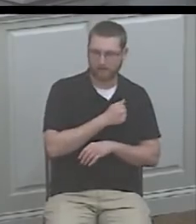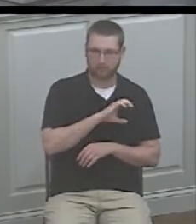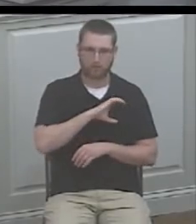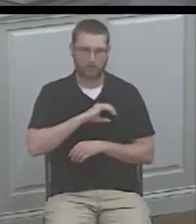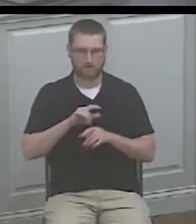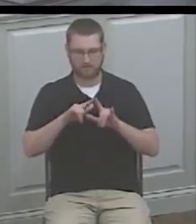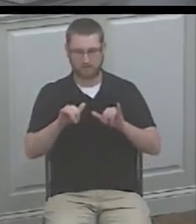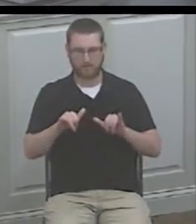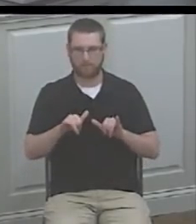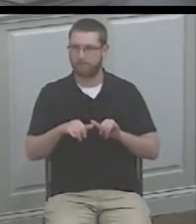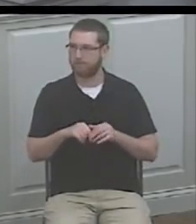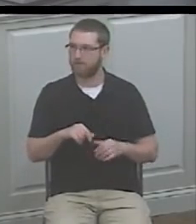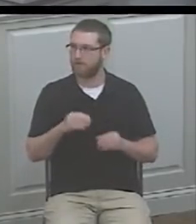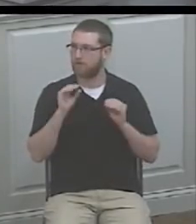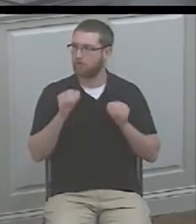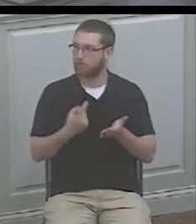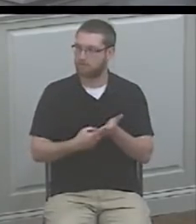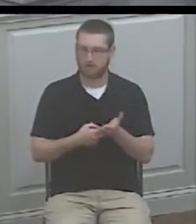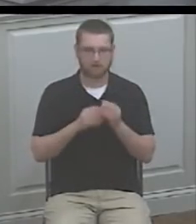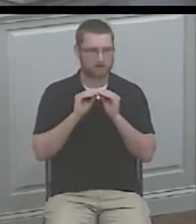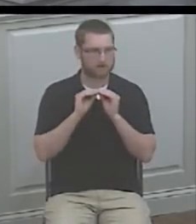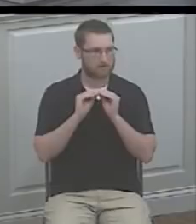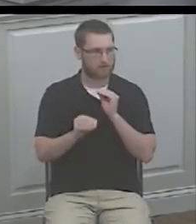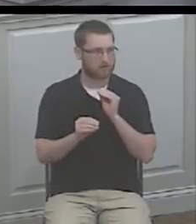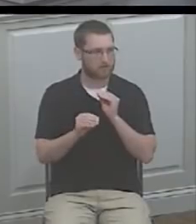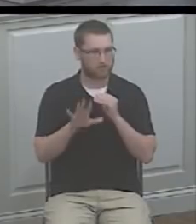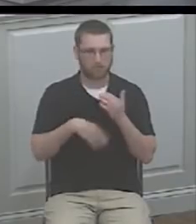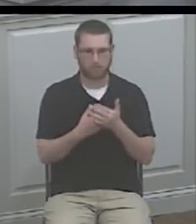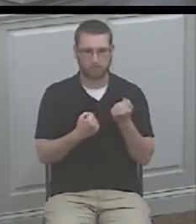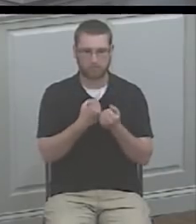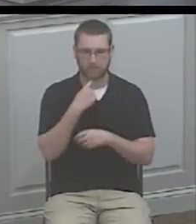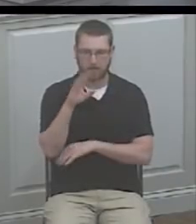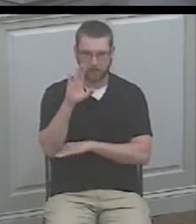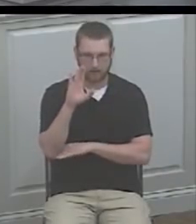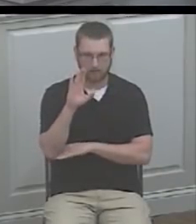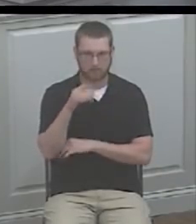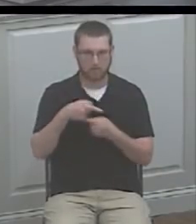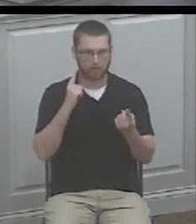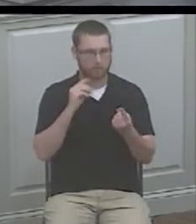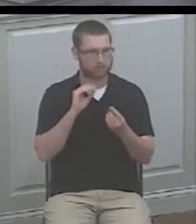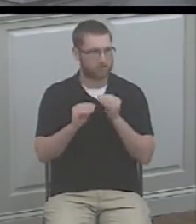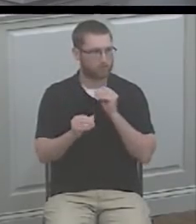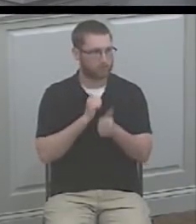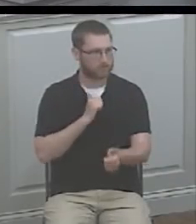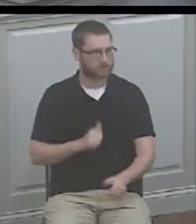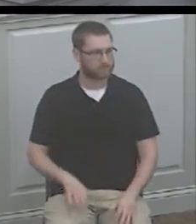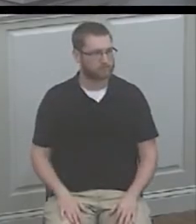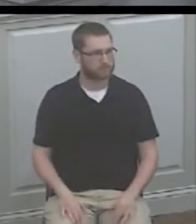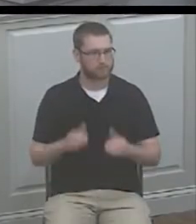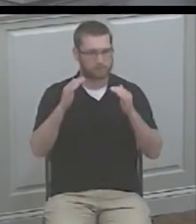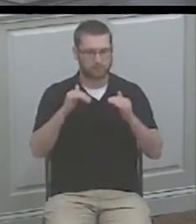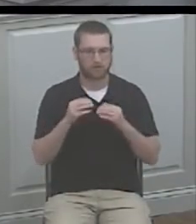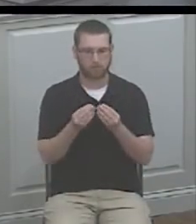Any further discussion? Seeing none, all in favor of the motion, say aye. Aye. Aye. Opposed, like sign. Motion carries.